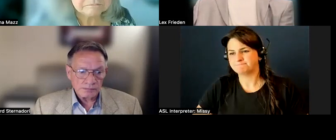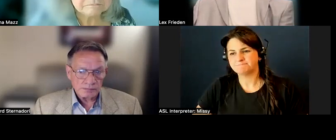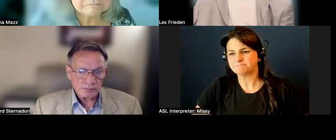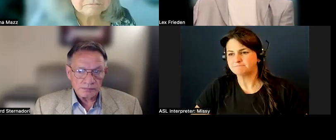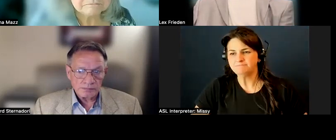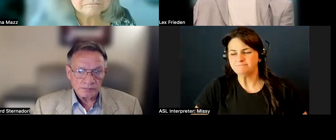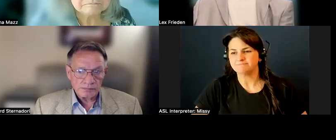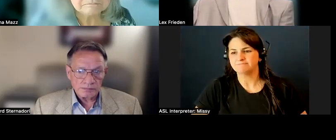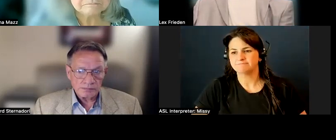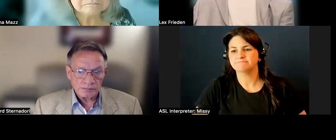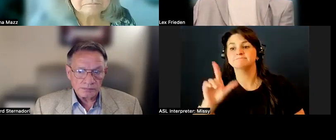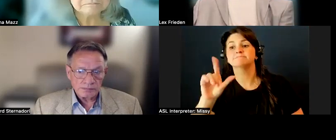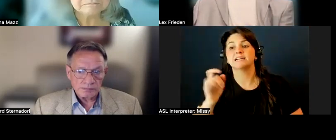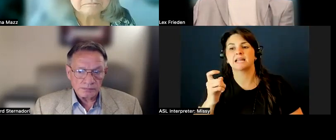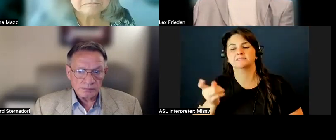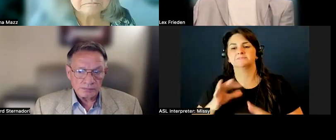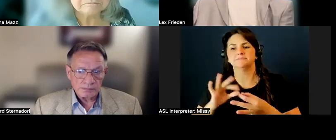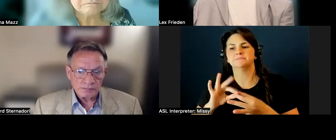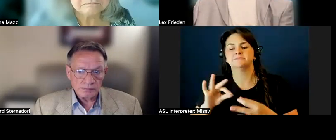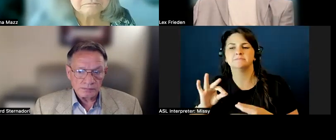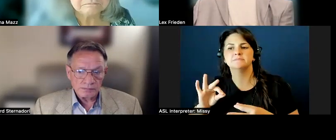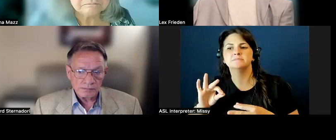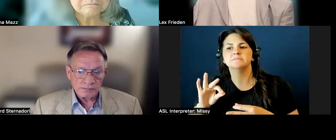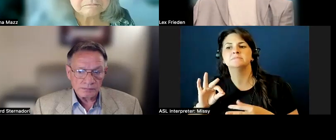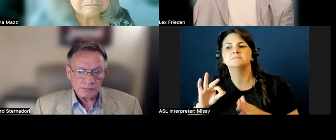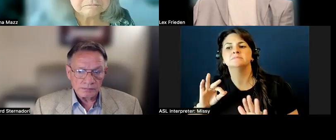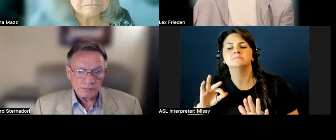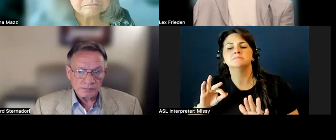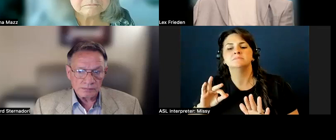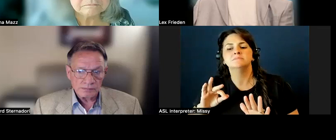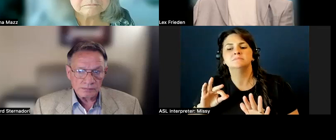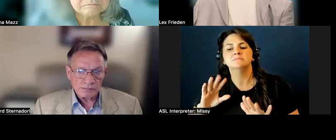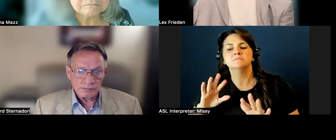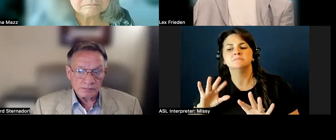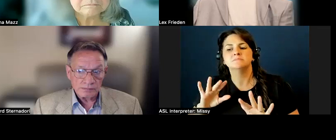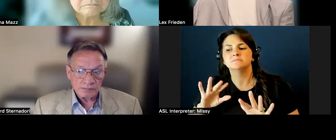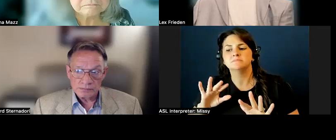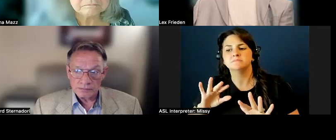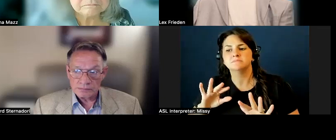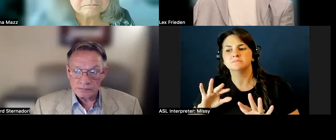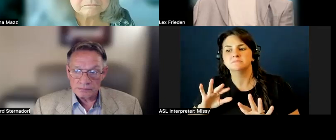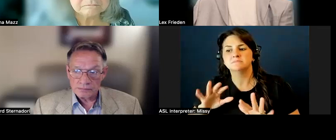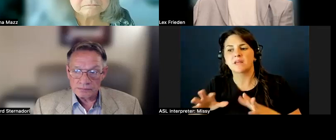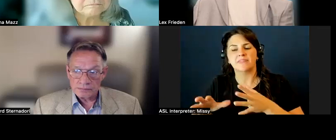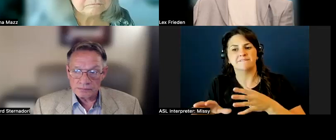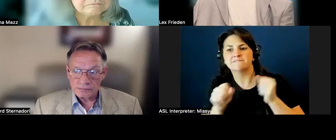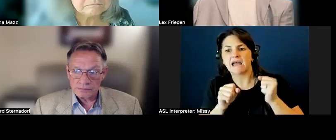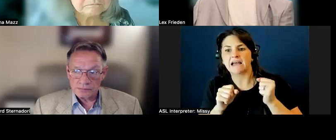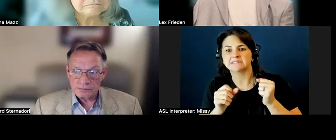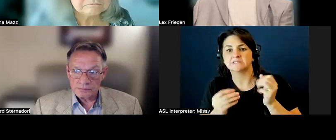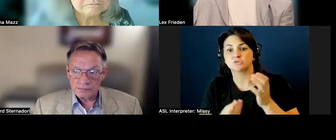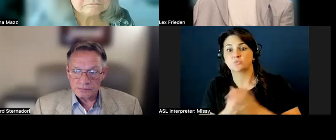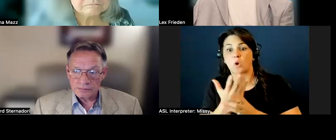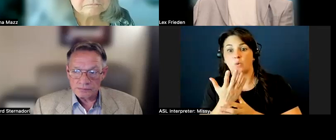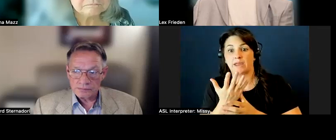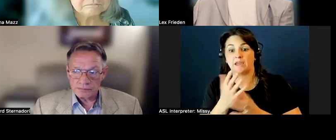I would like to add that the fastest growing demographic in